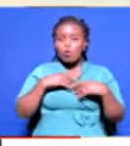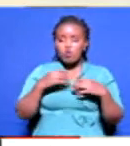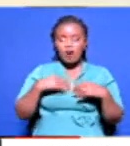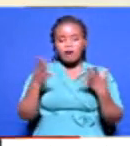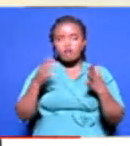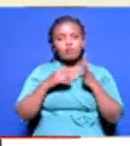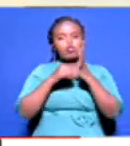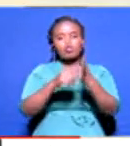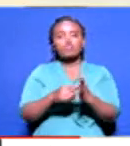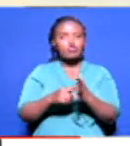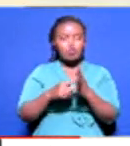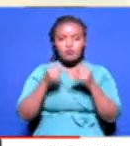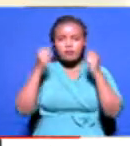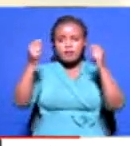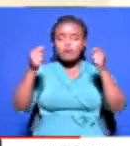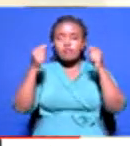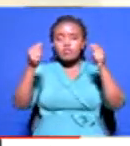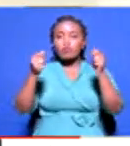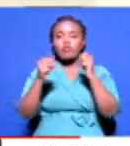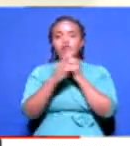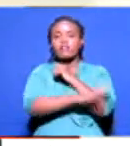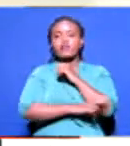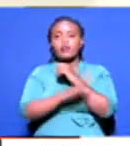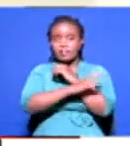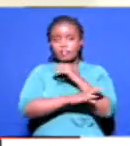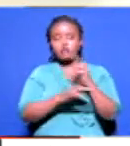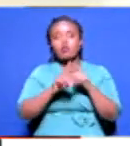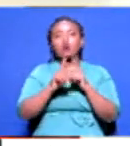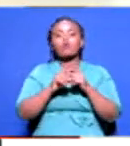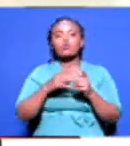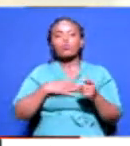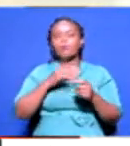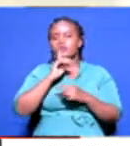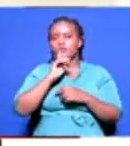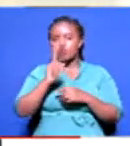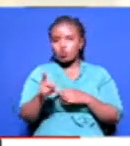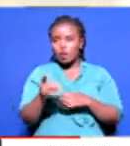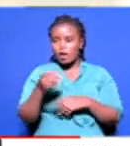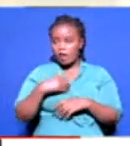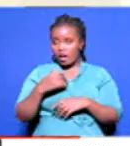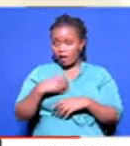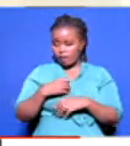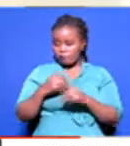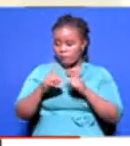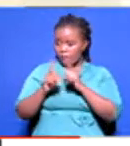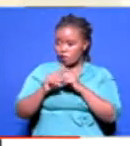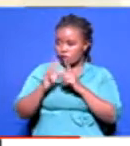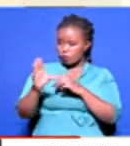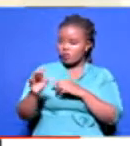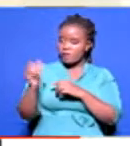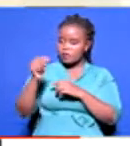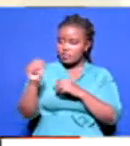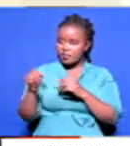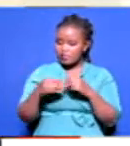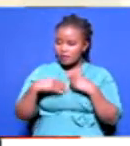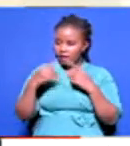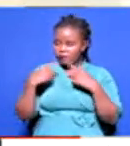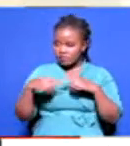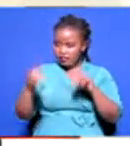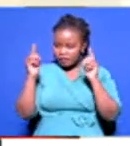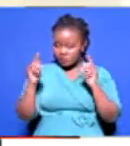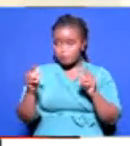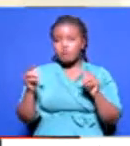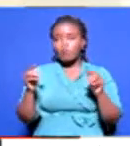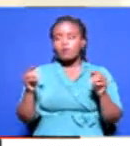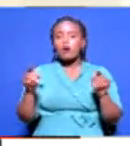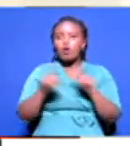country, and I am certain, as Ambassador Amina has said, that you too shall not